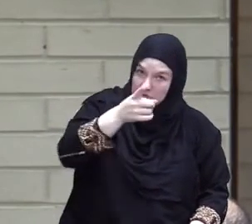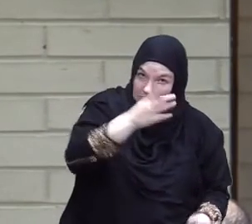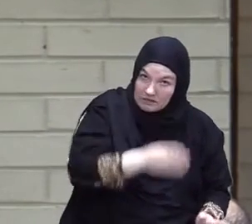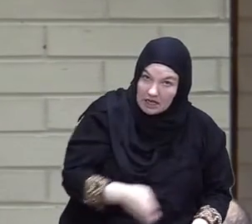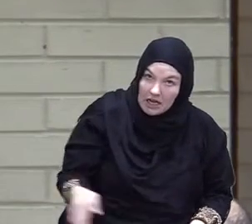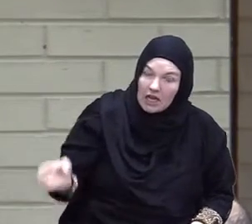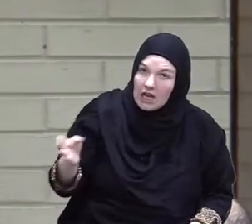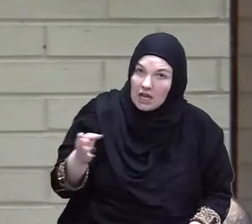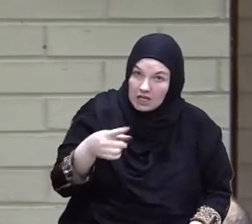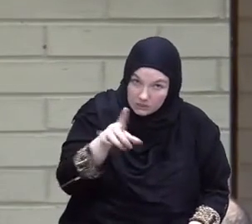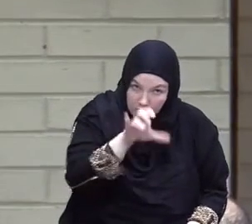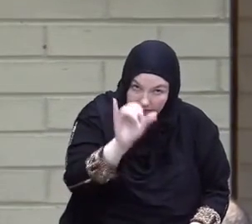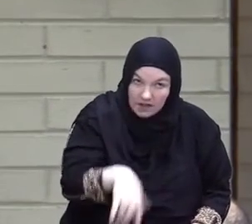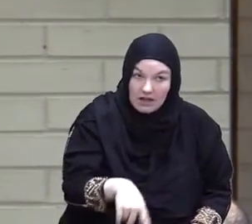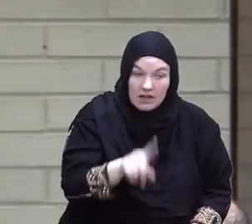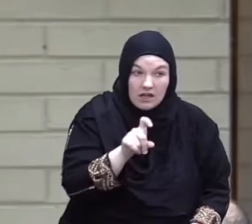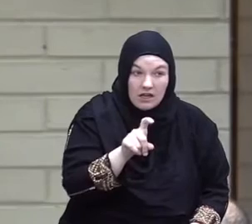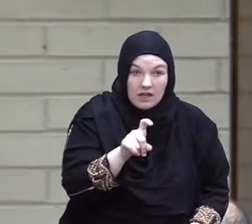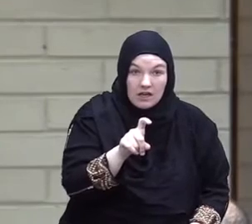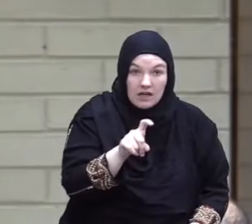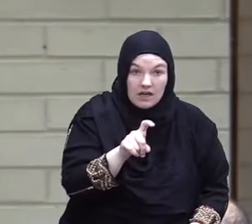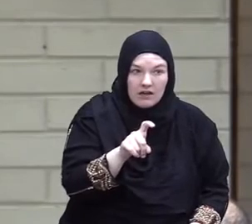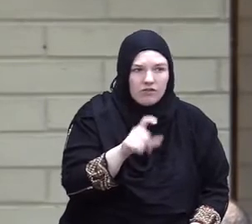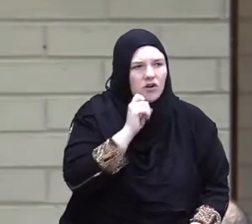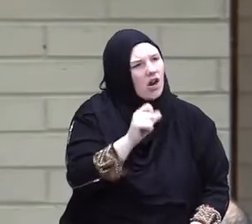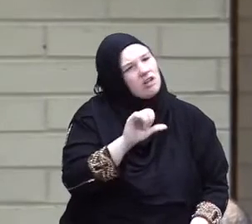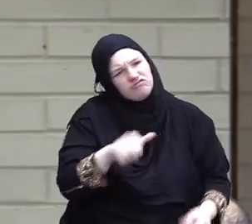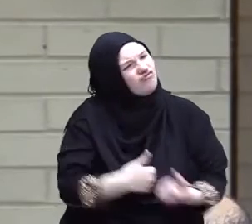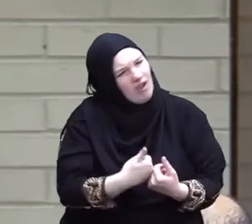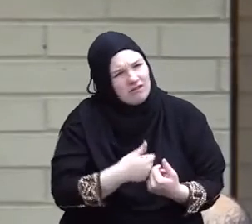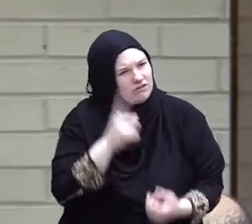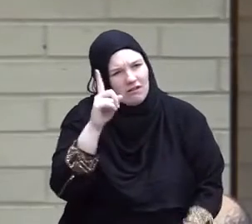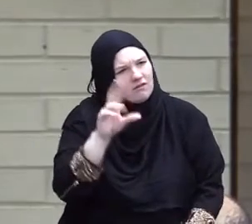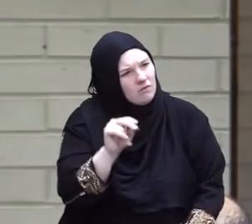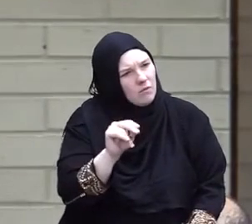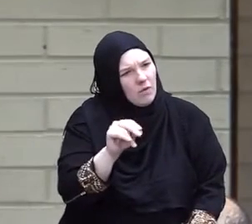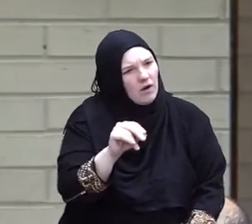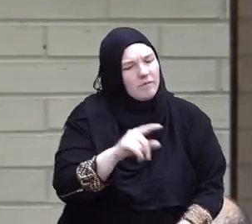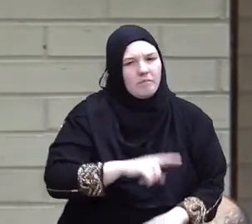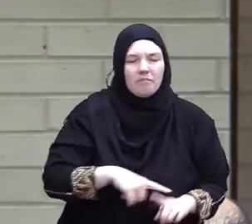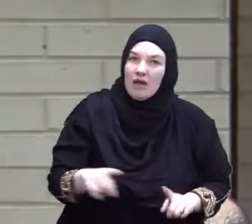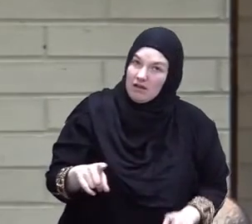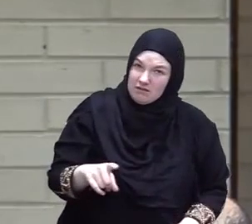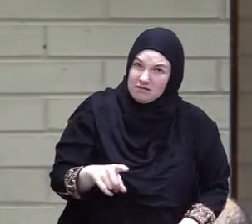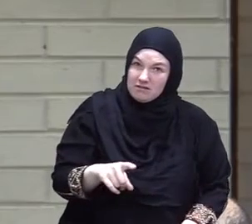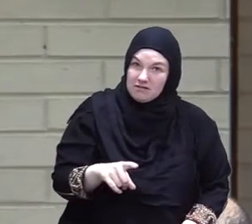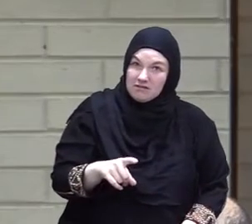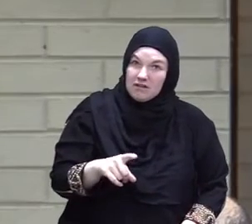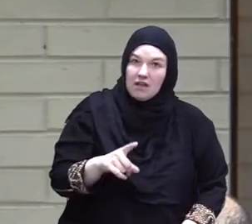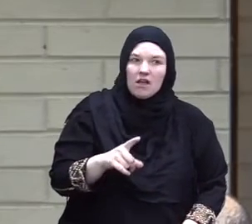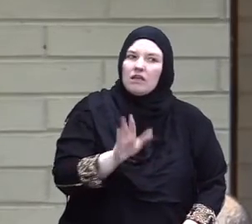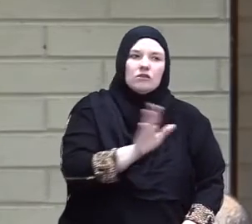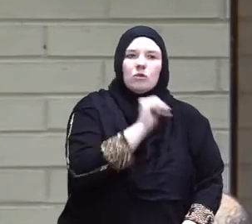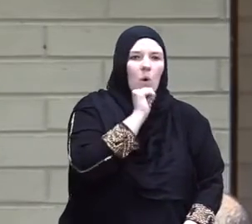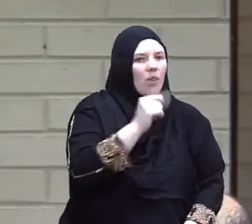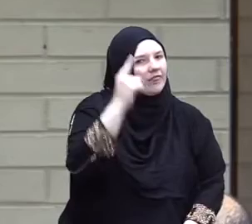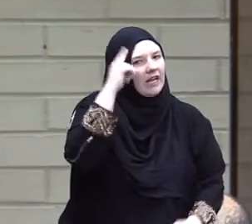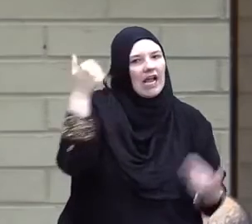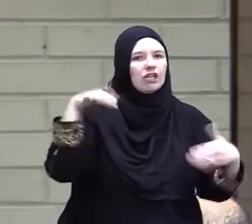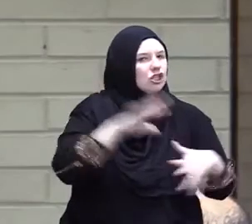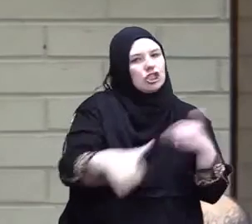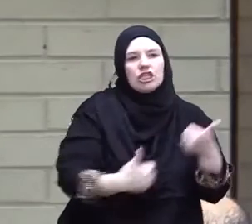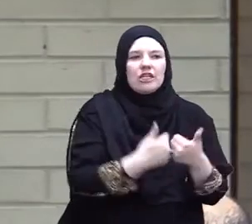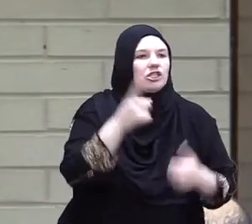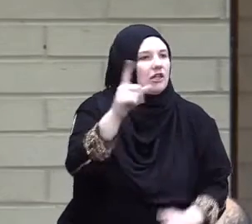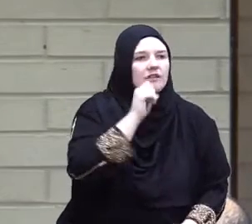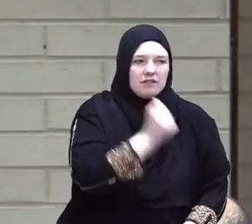only inquiring. They were not questioning. It is wrong to believe they were questioning. They